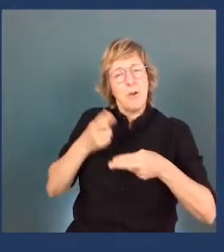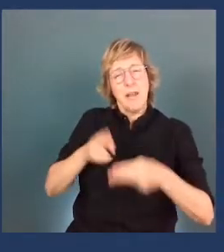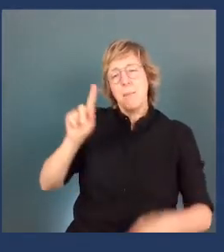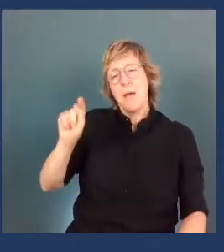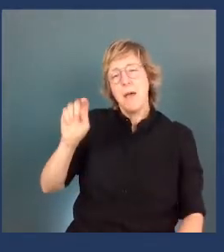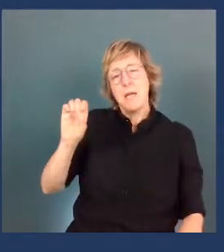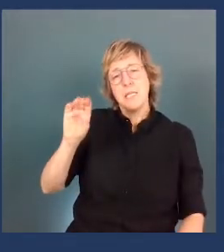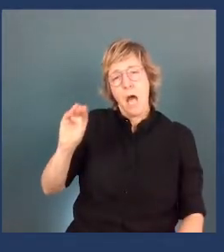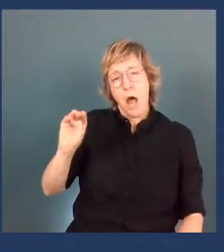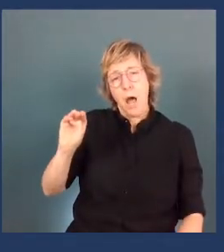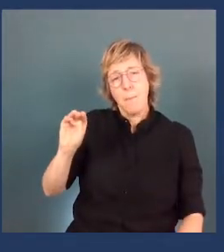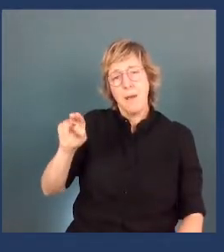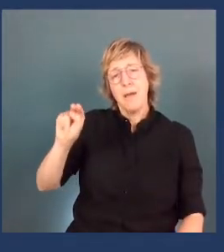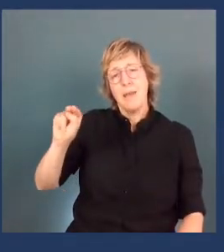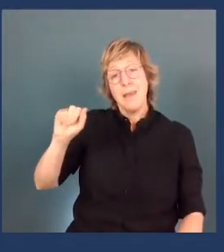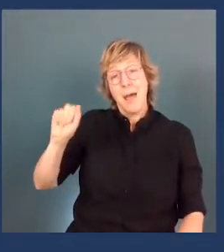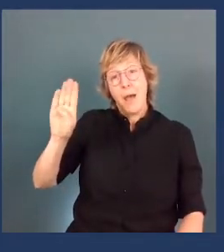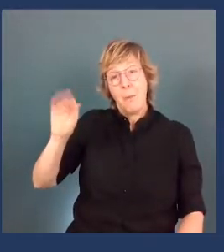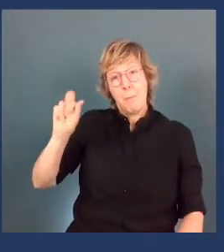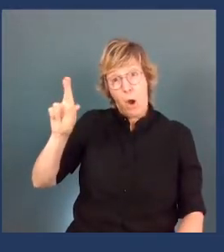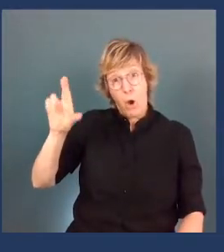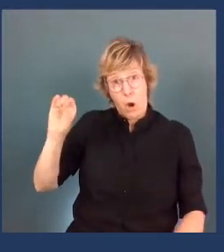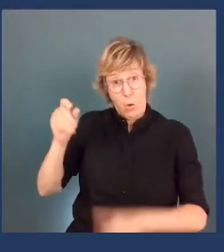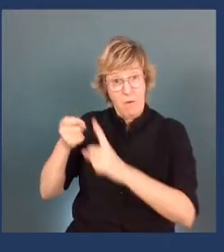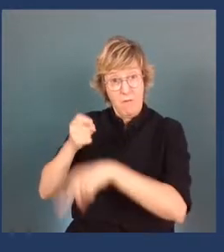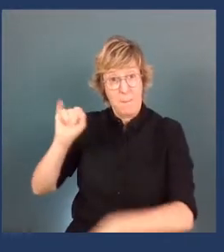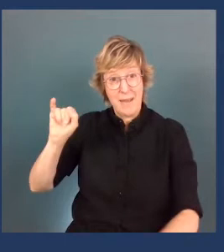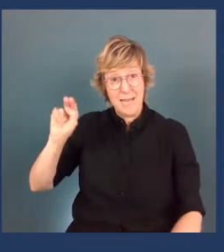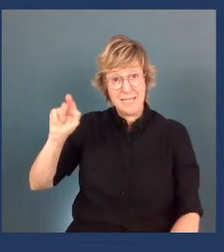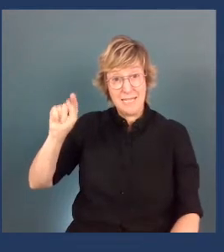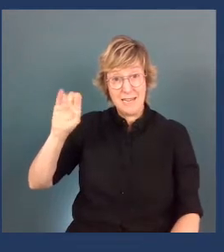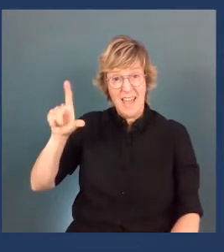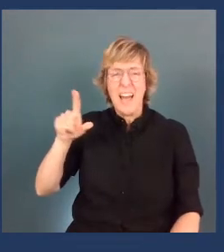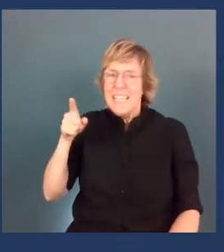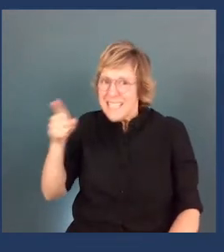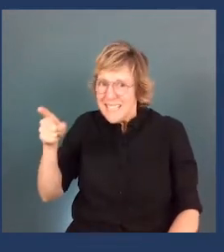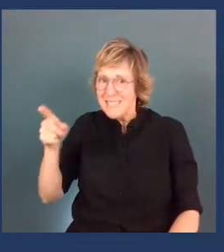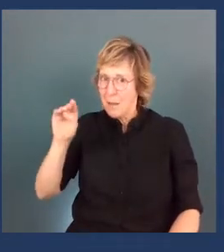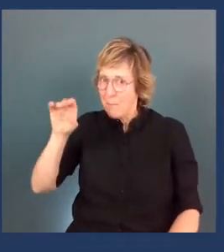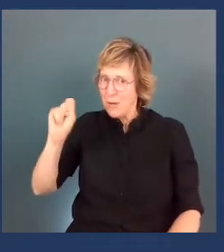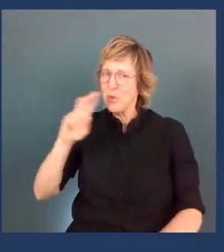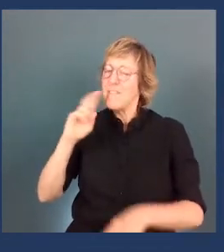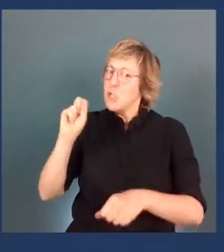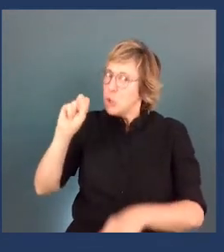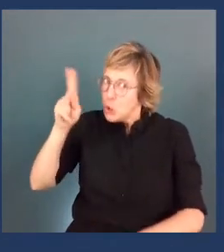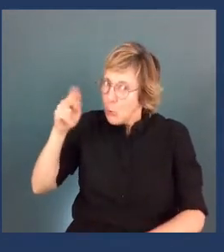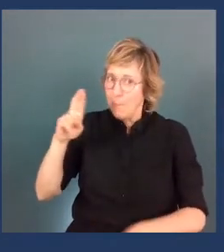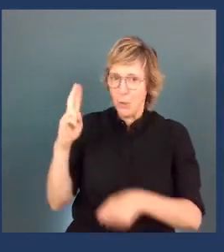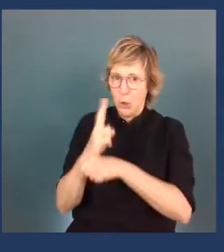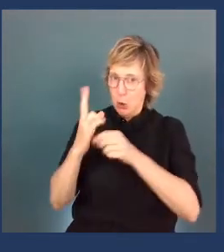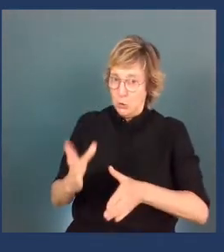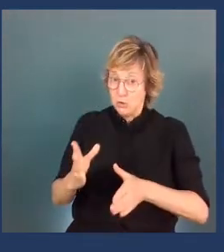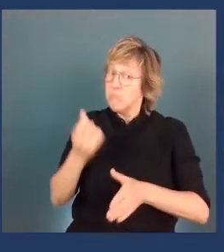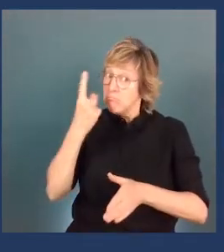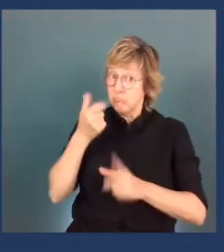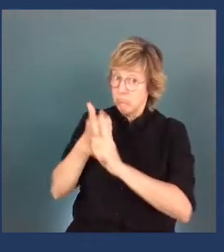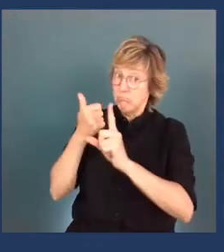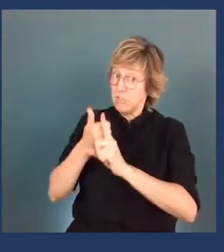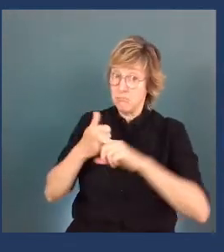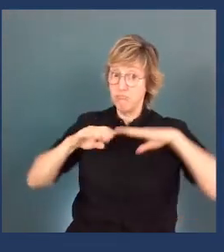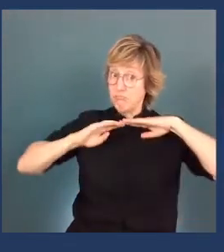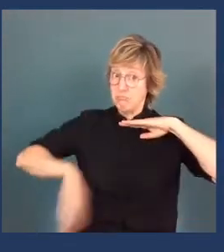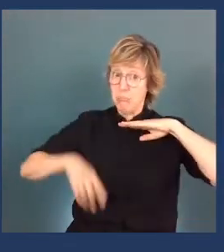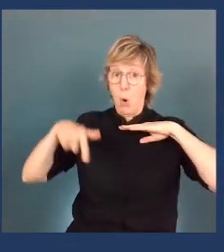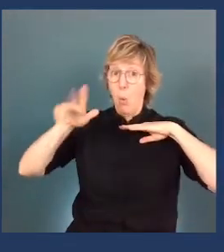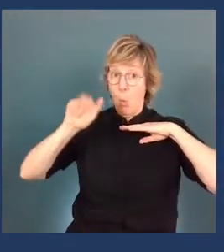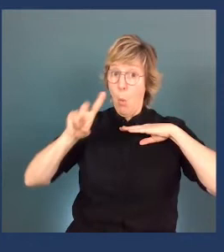And Tom is a Microsoft super user. He's also quadriplegic. And he came on stage in front